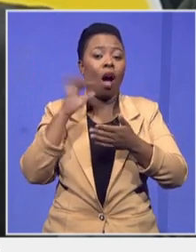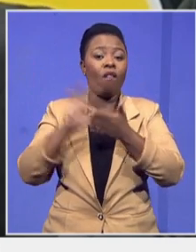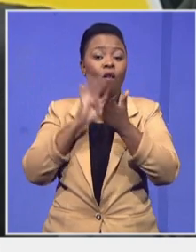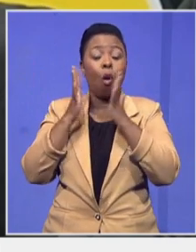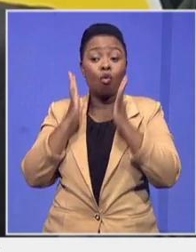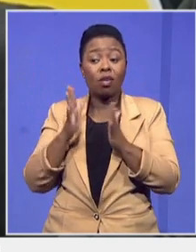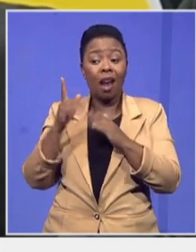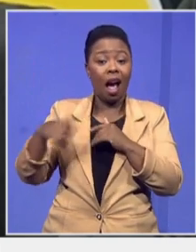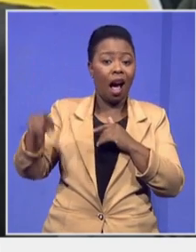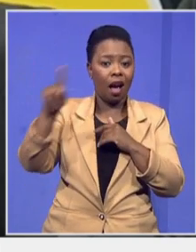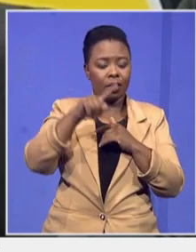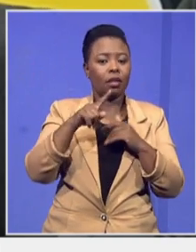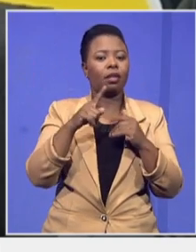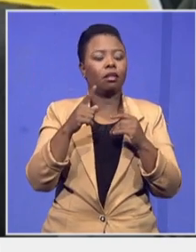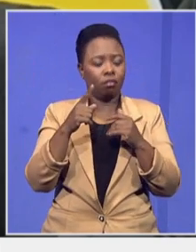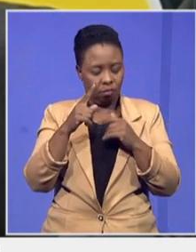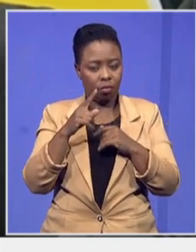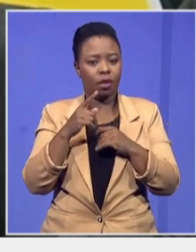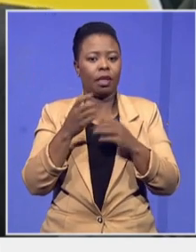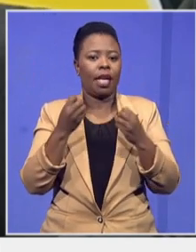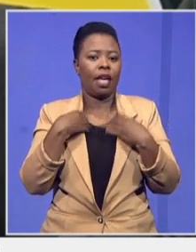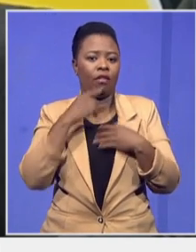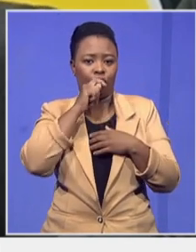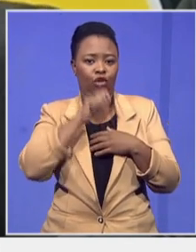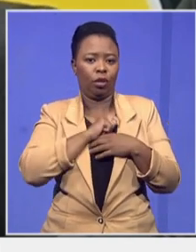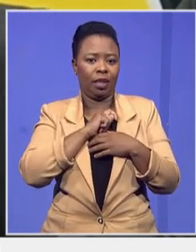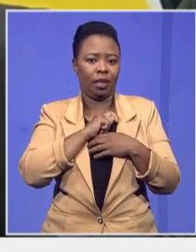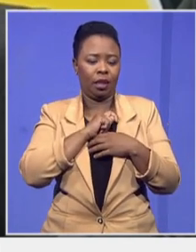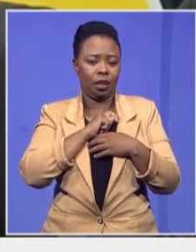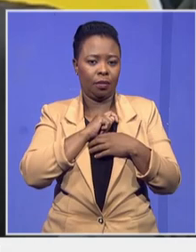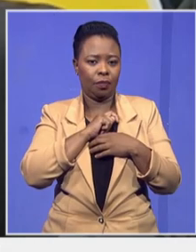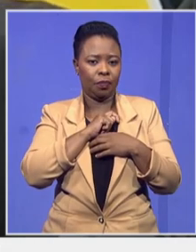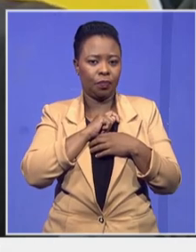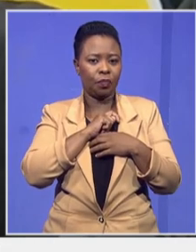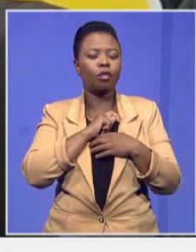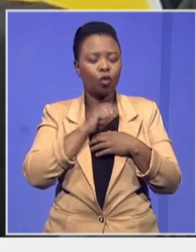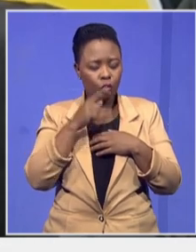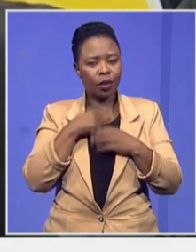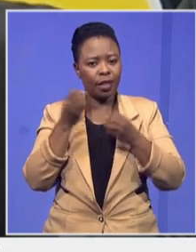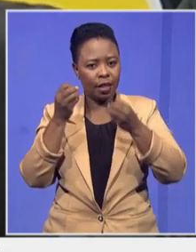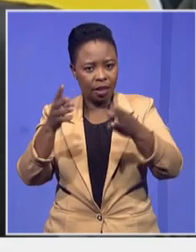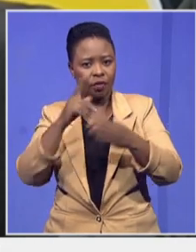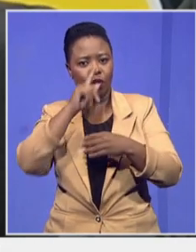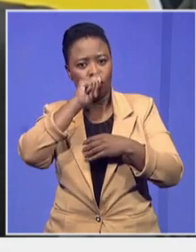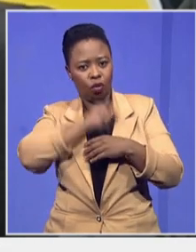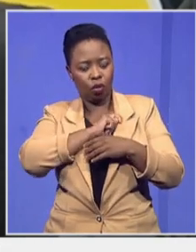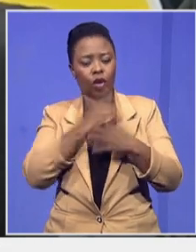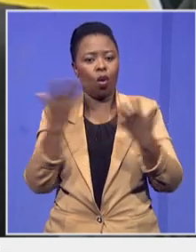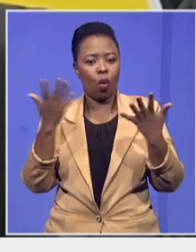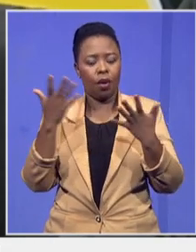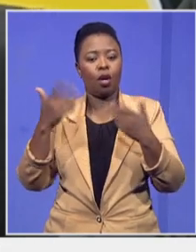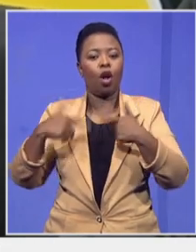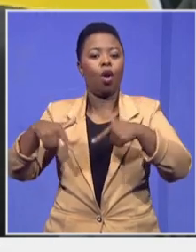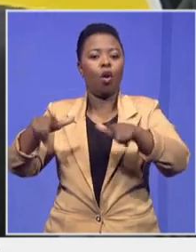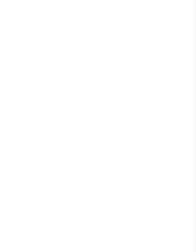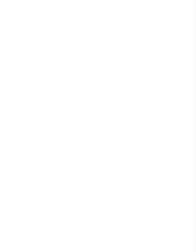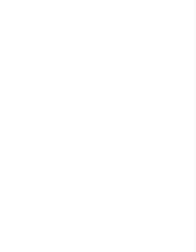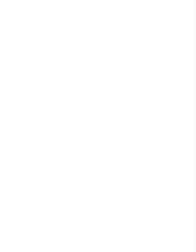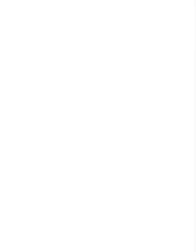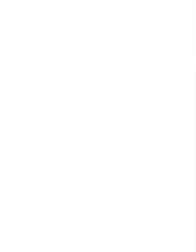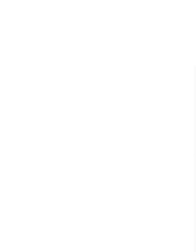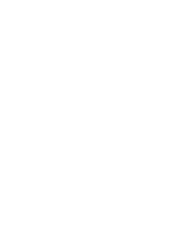we are intent on delivering on that trust in local, provincial, and national elections.